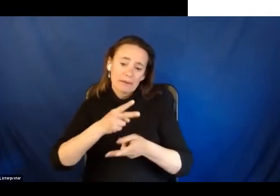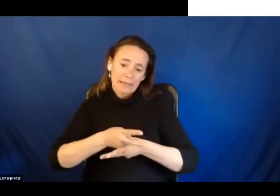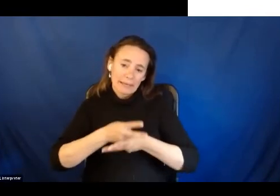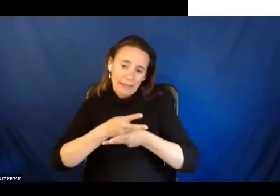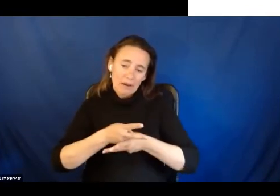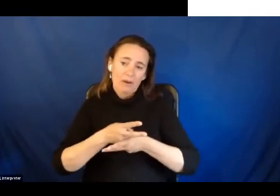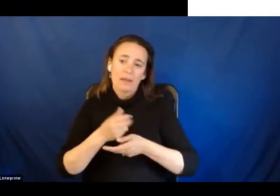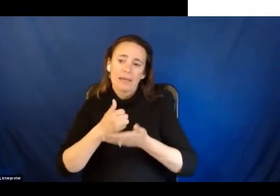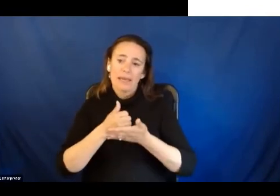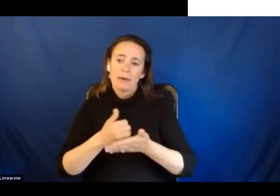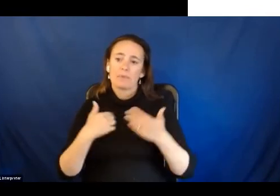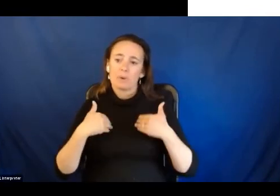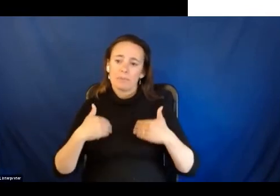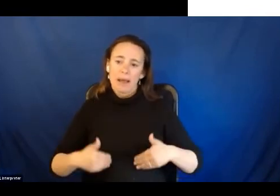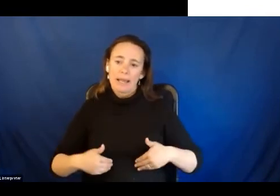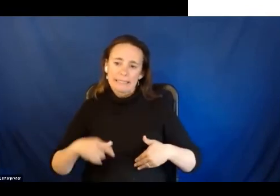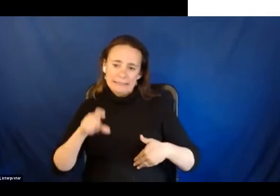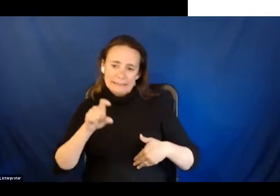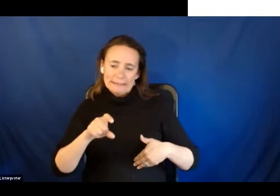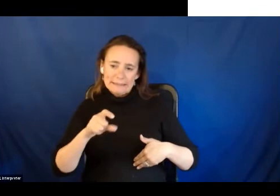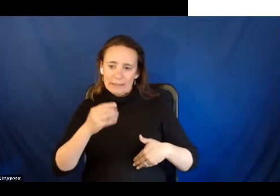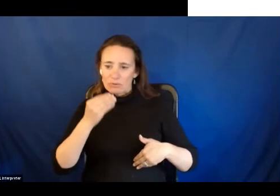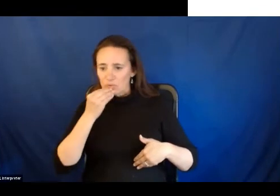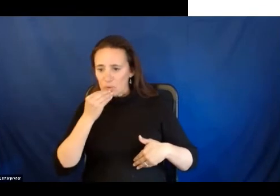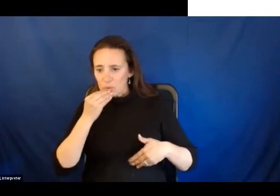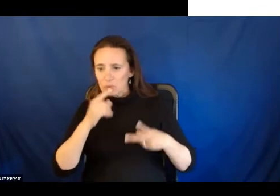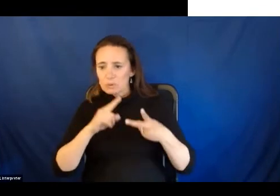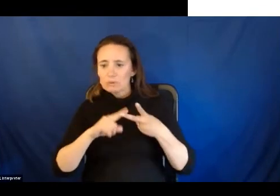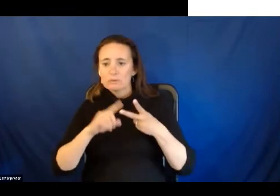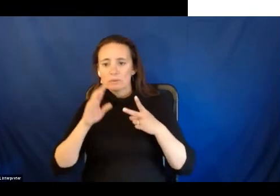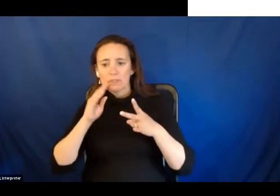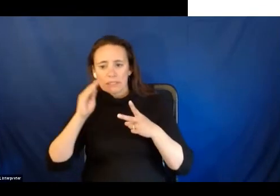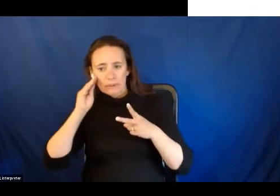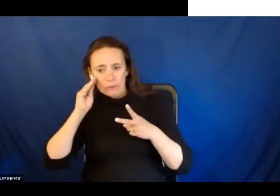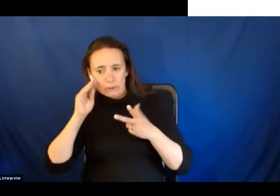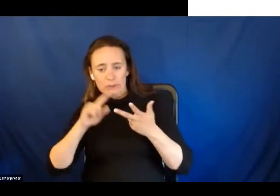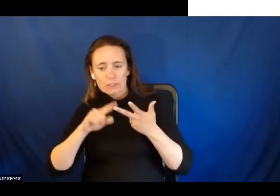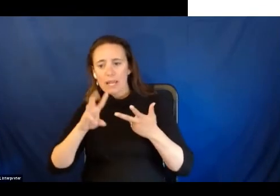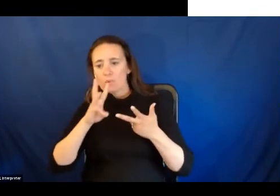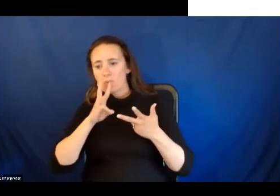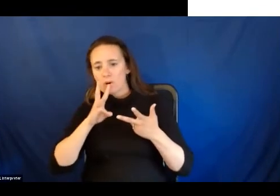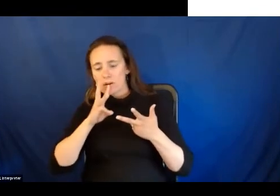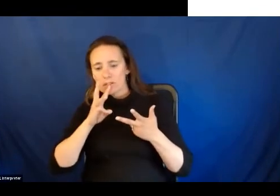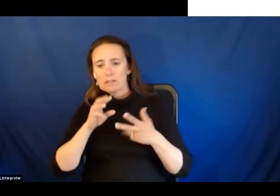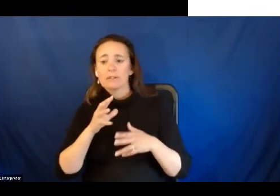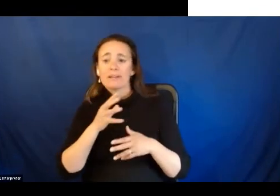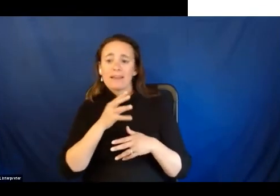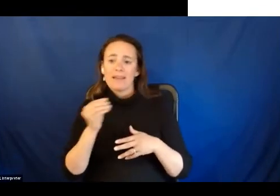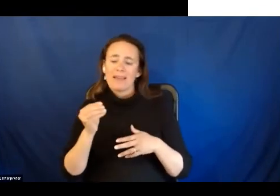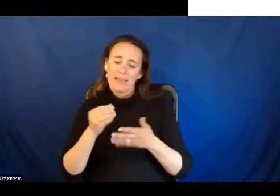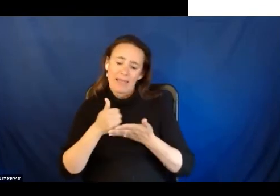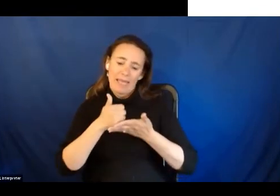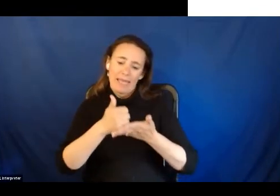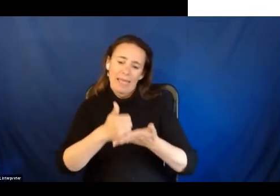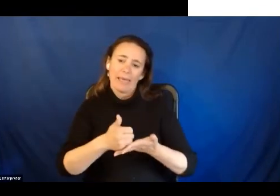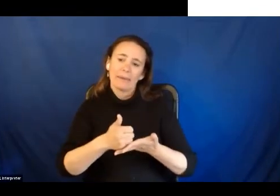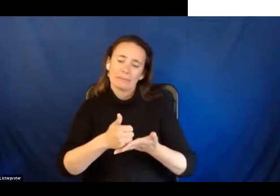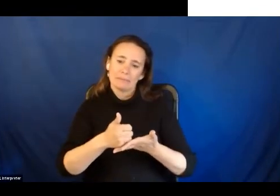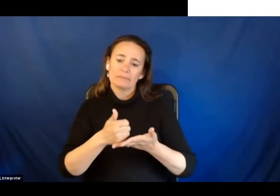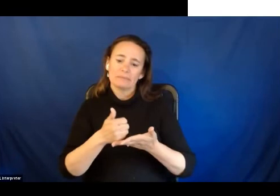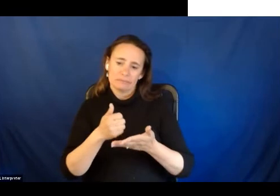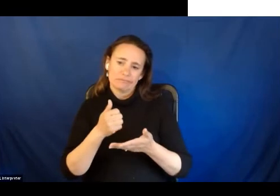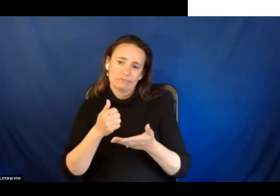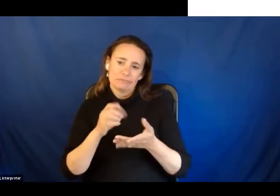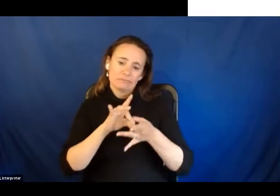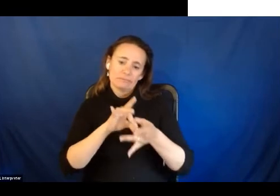needs like food, shelter, and water resources, and getting them connected to an exercise regime that works for them.